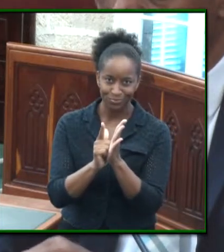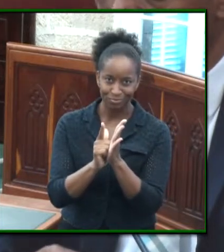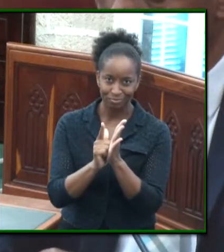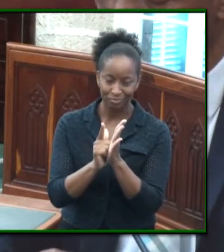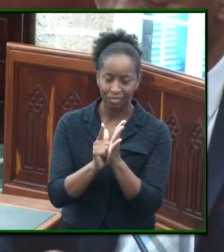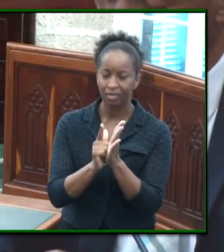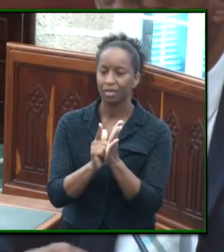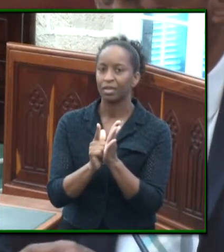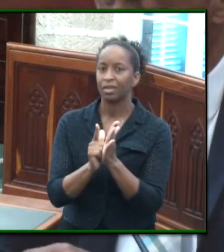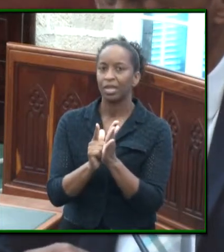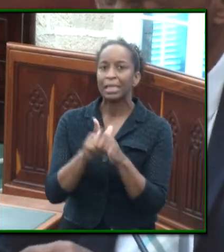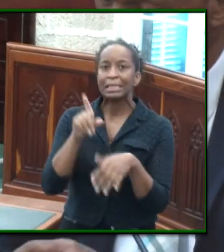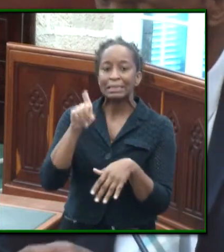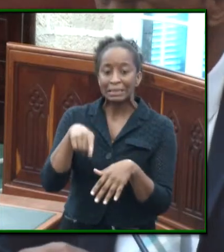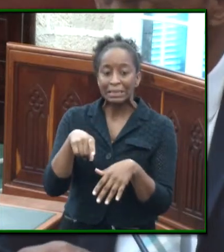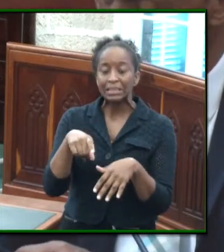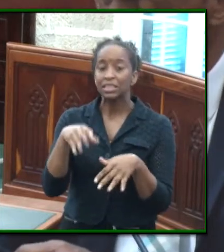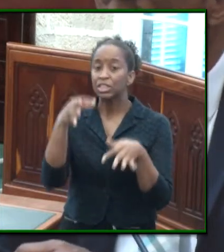and so on,